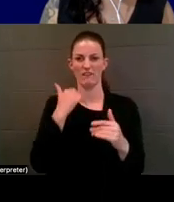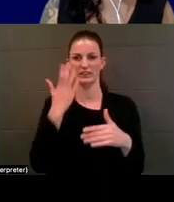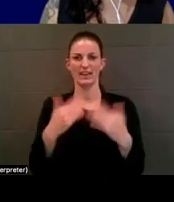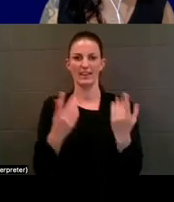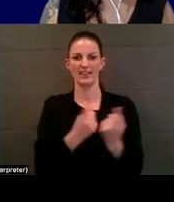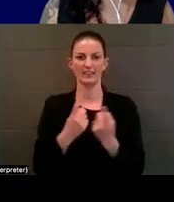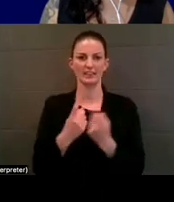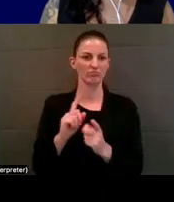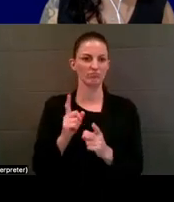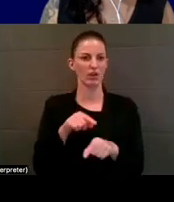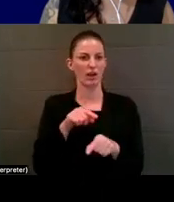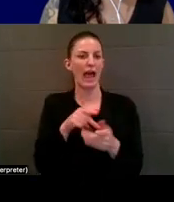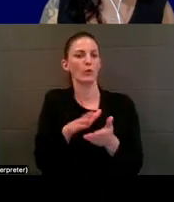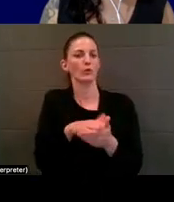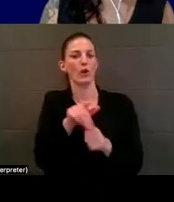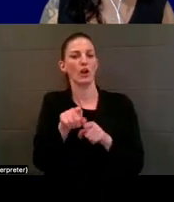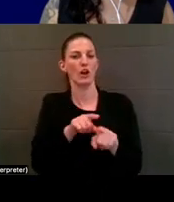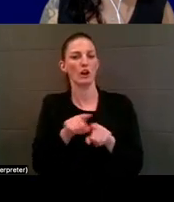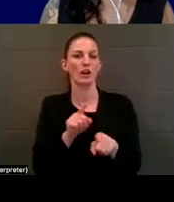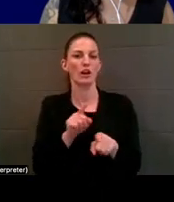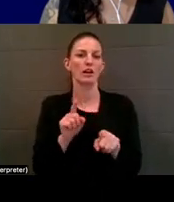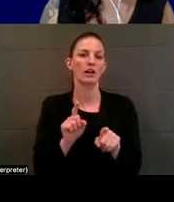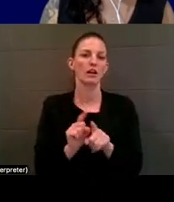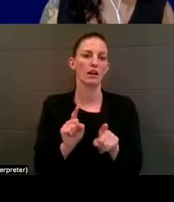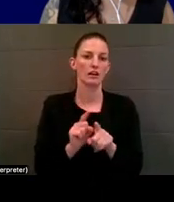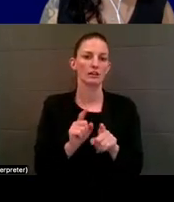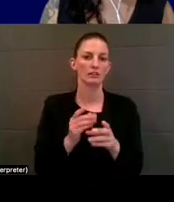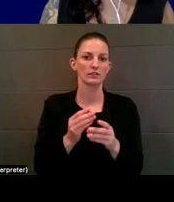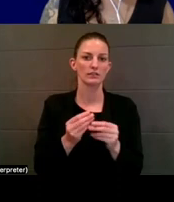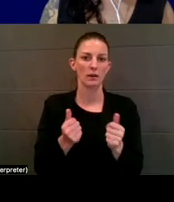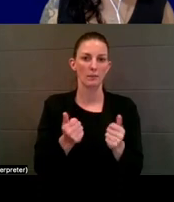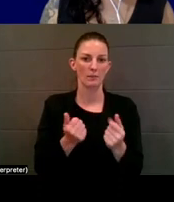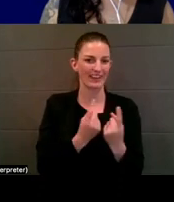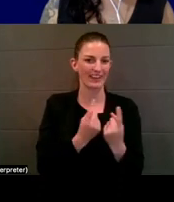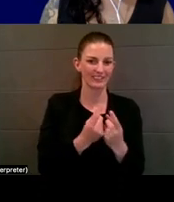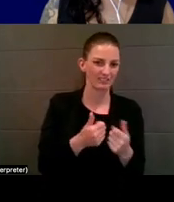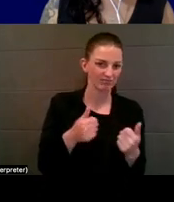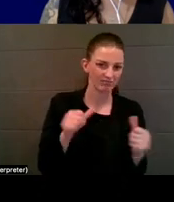about some of the senses that you have or that don't go so well.